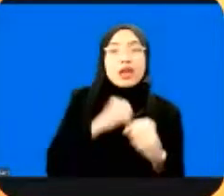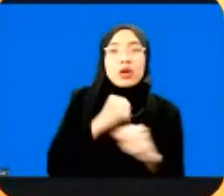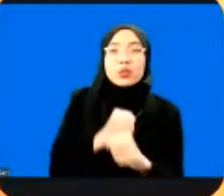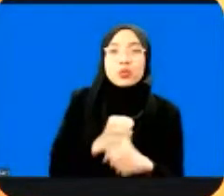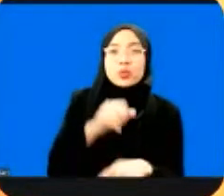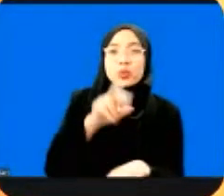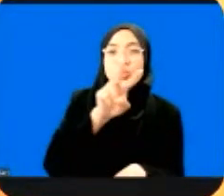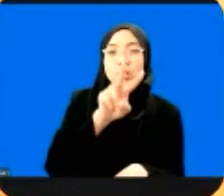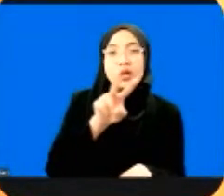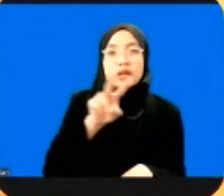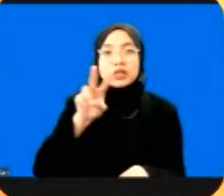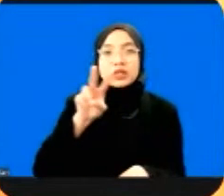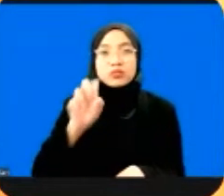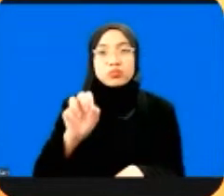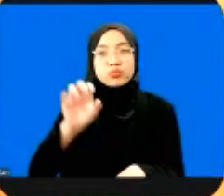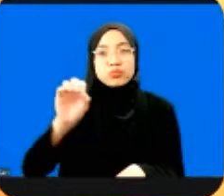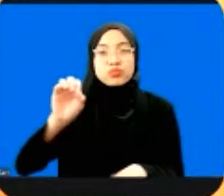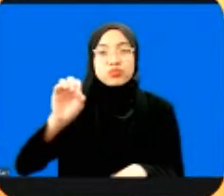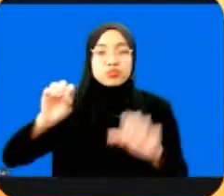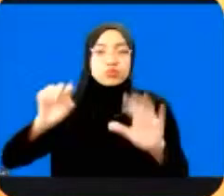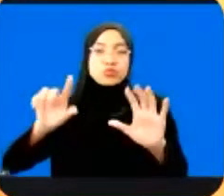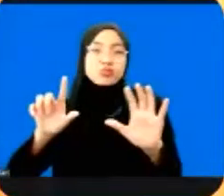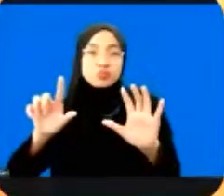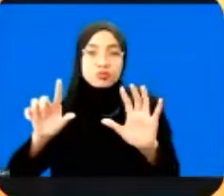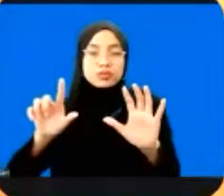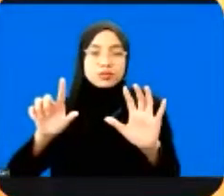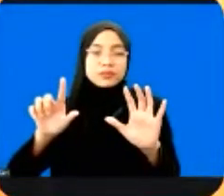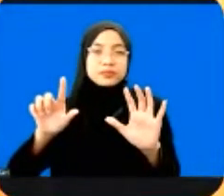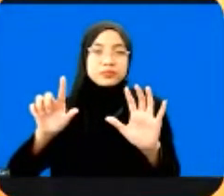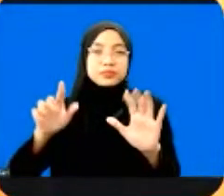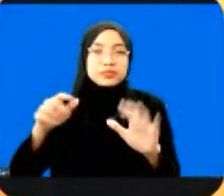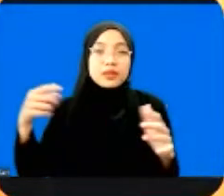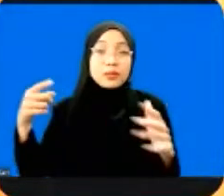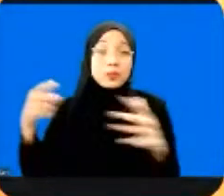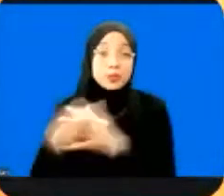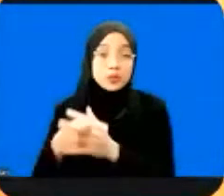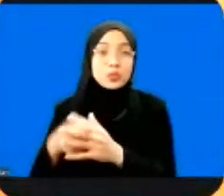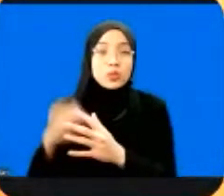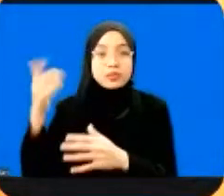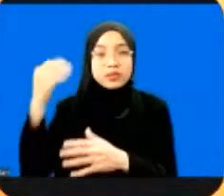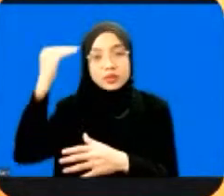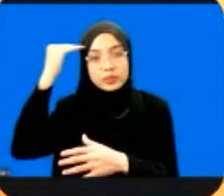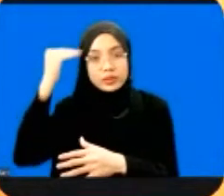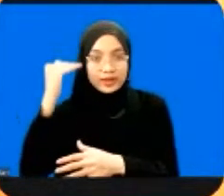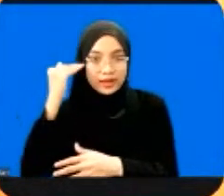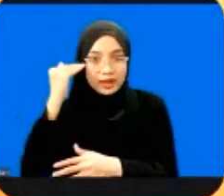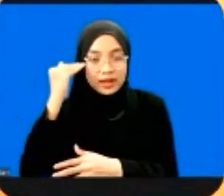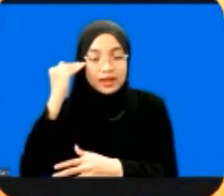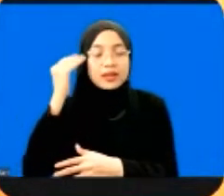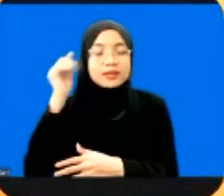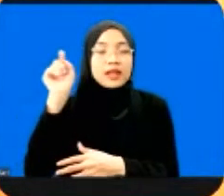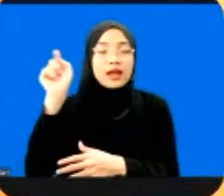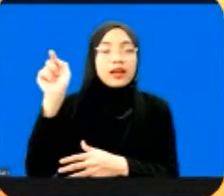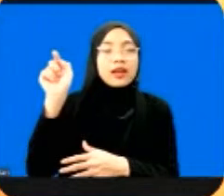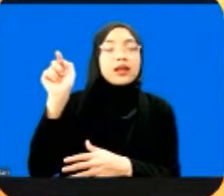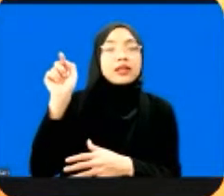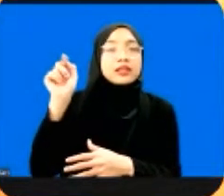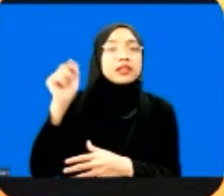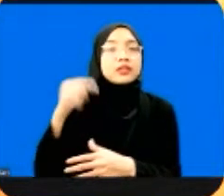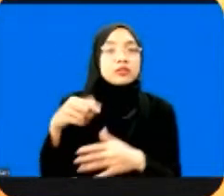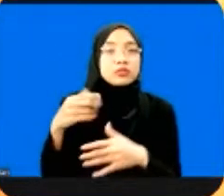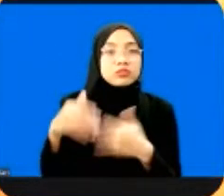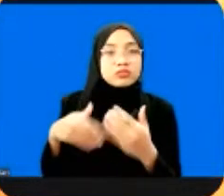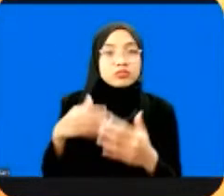2007, there was an election that elected President Lee.